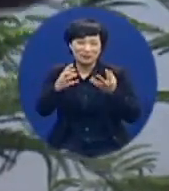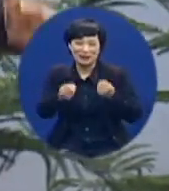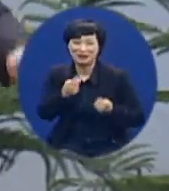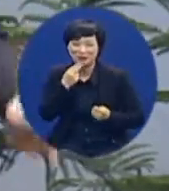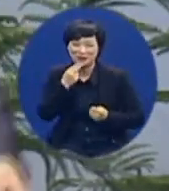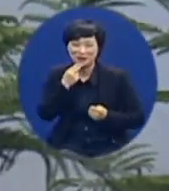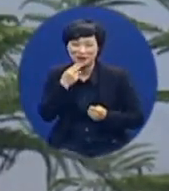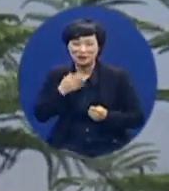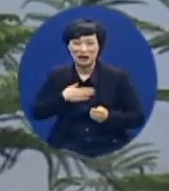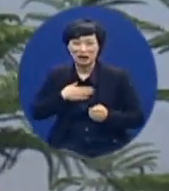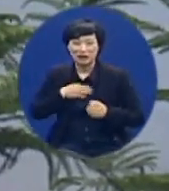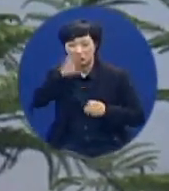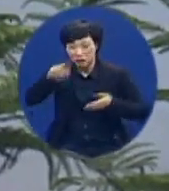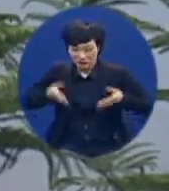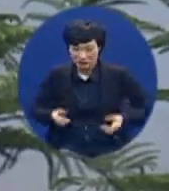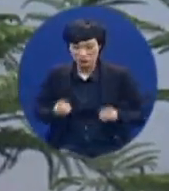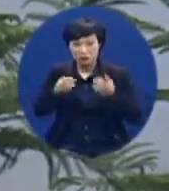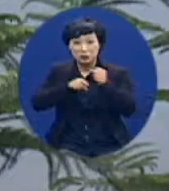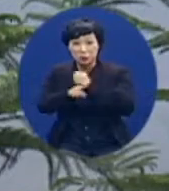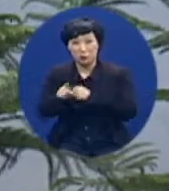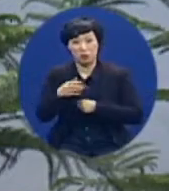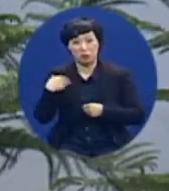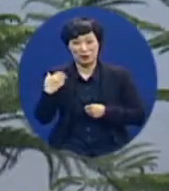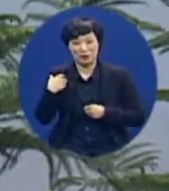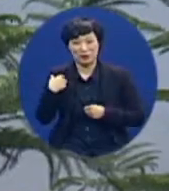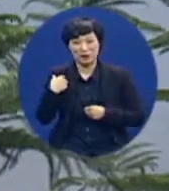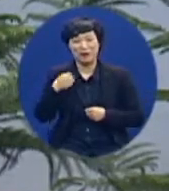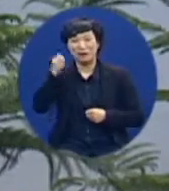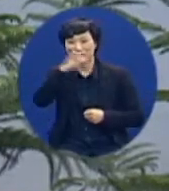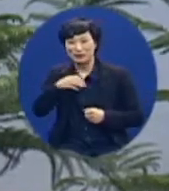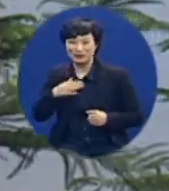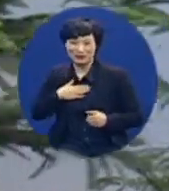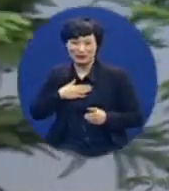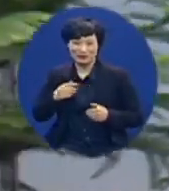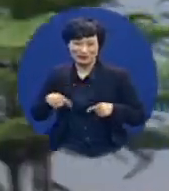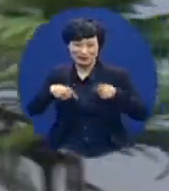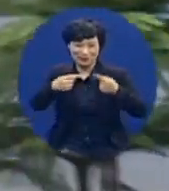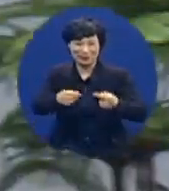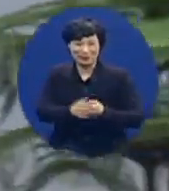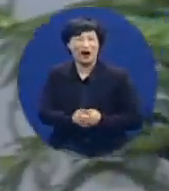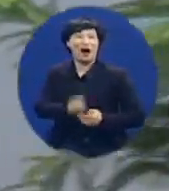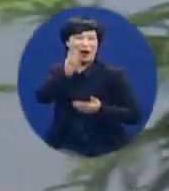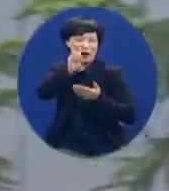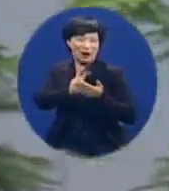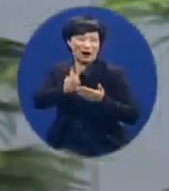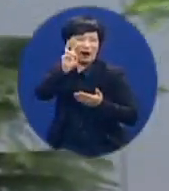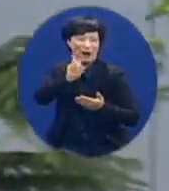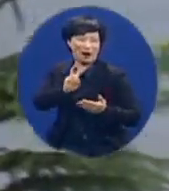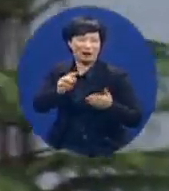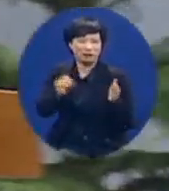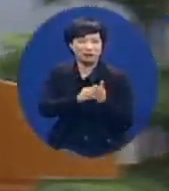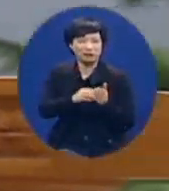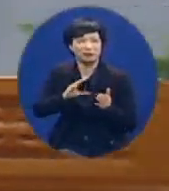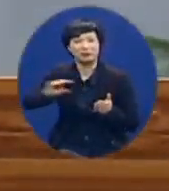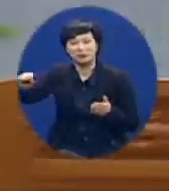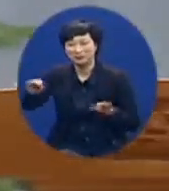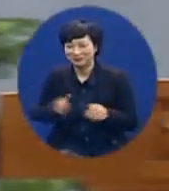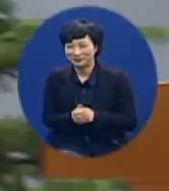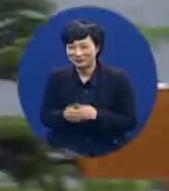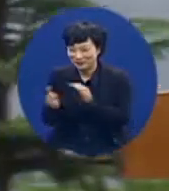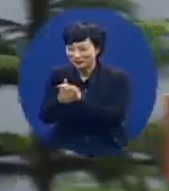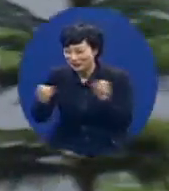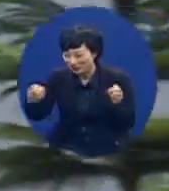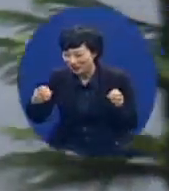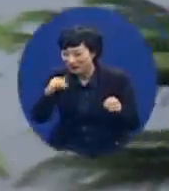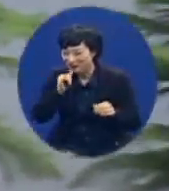students. I just sang a song, not knowing what Christmas Day is. We asked each other,